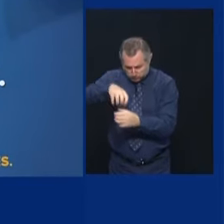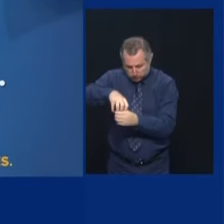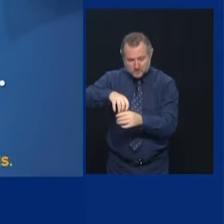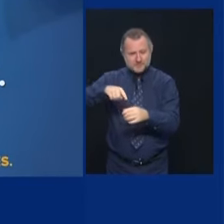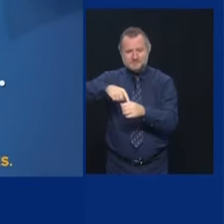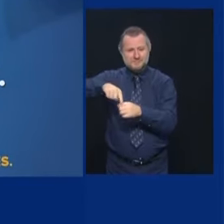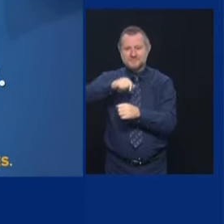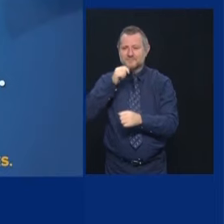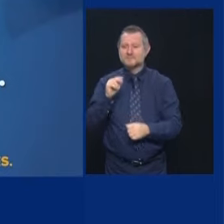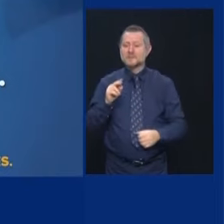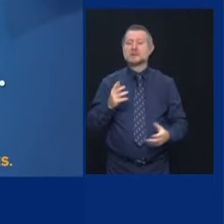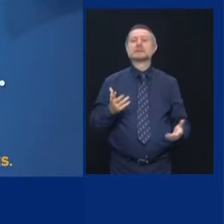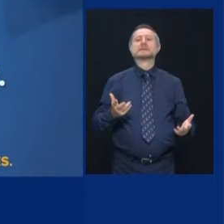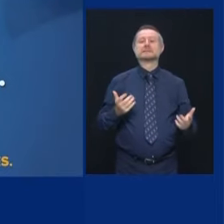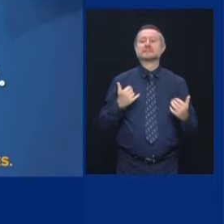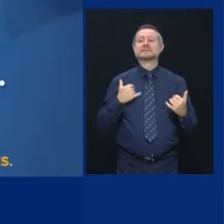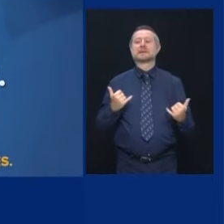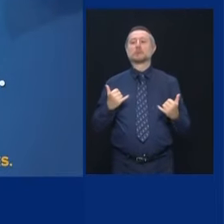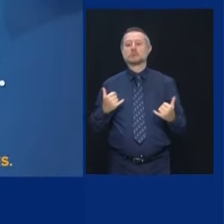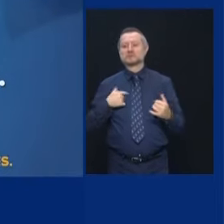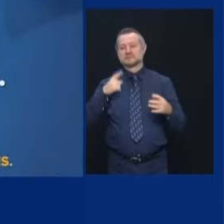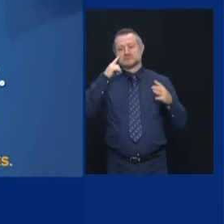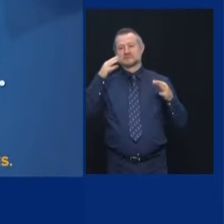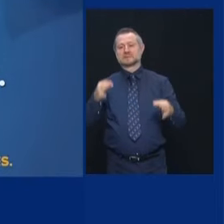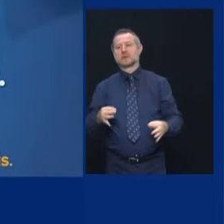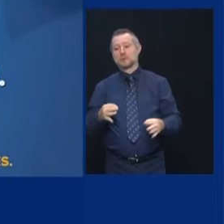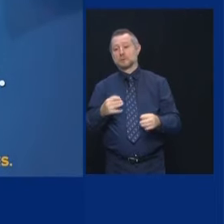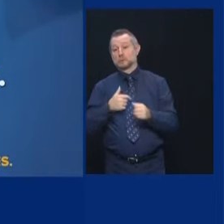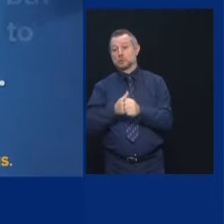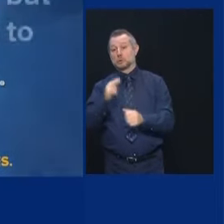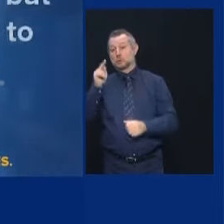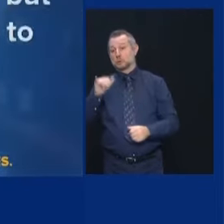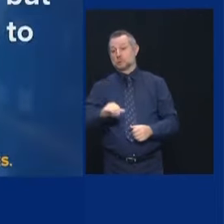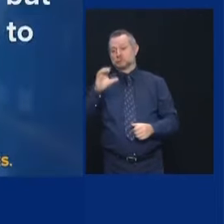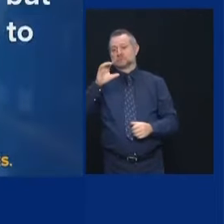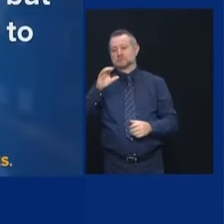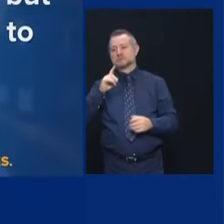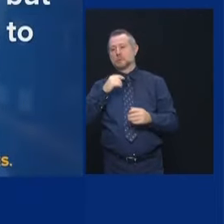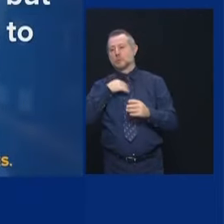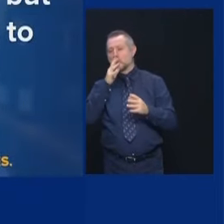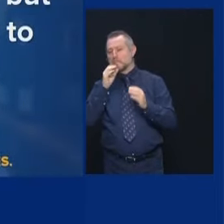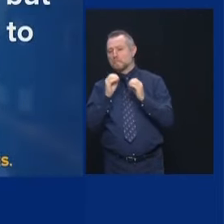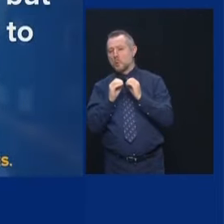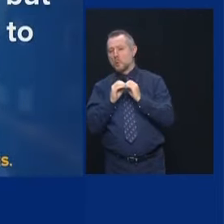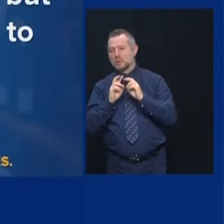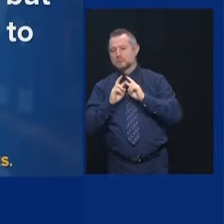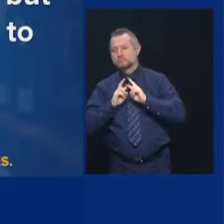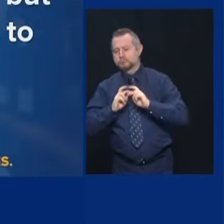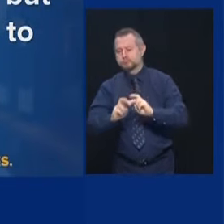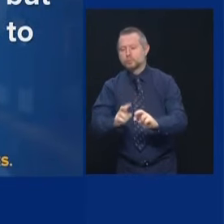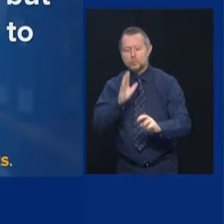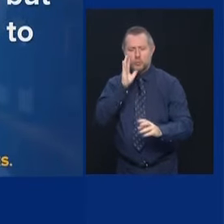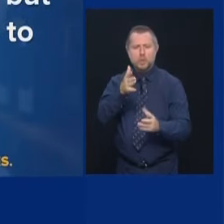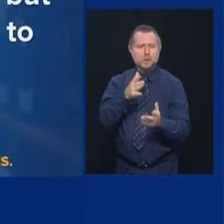right now, that's the best we have with the New York City data, but we're going to refine this.